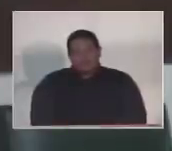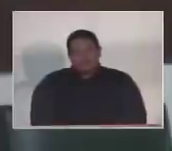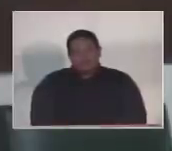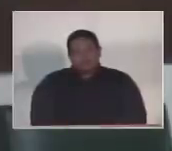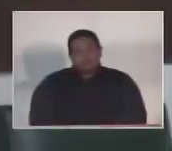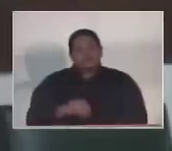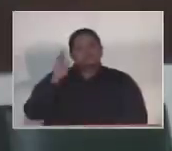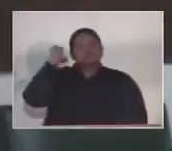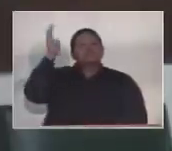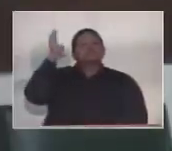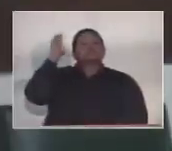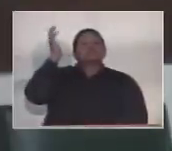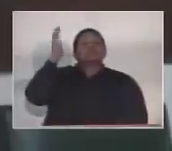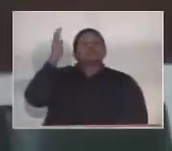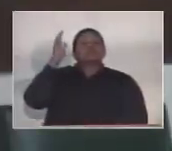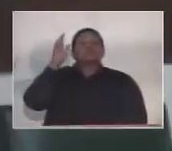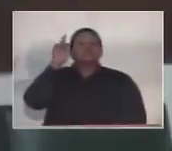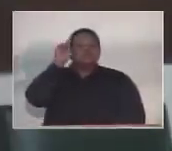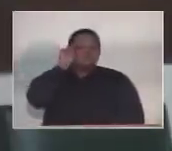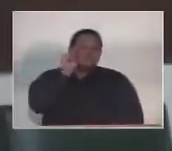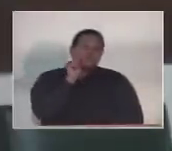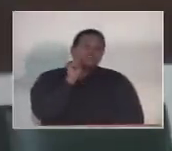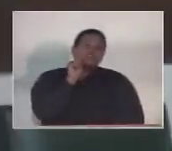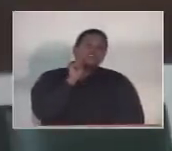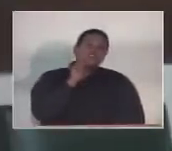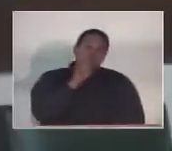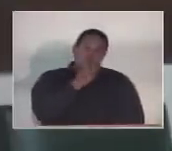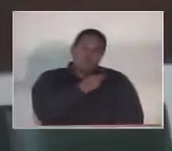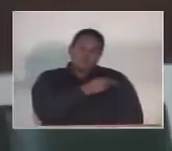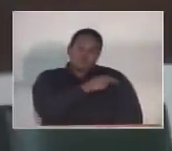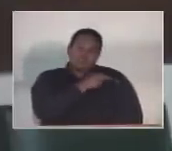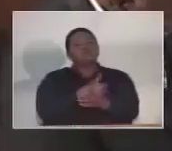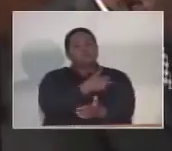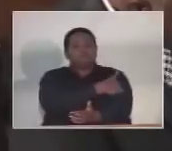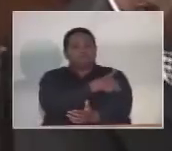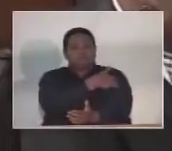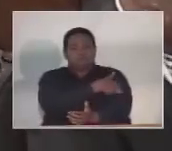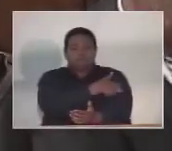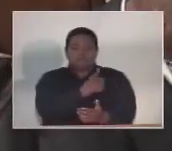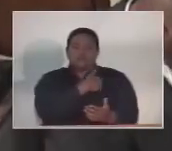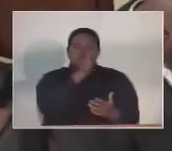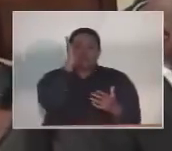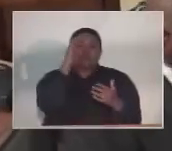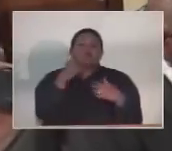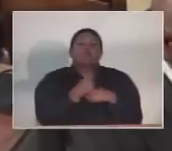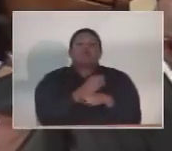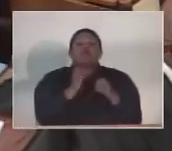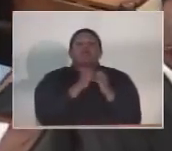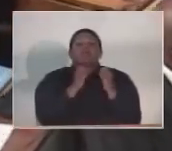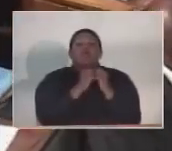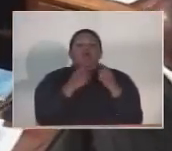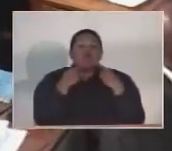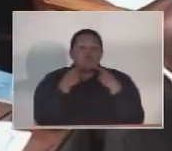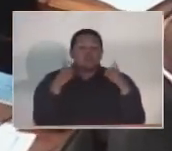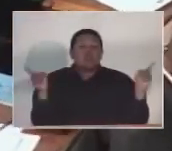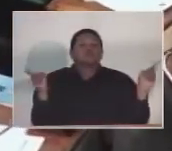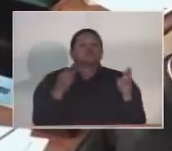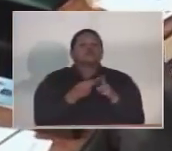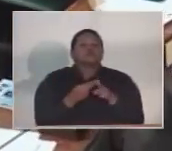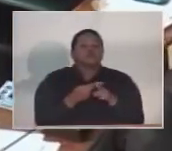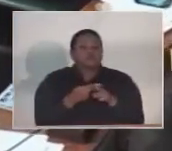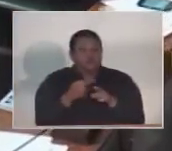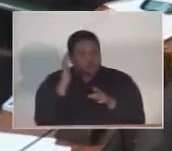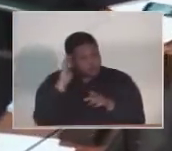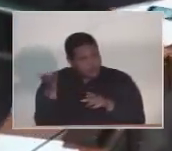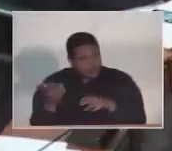Minister Dr. Fenton Ferguson says this is being achieved through collaboration with the American Dental Examination Body, ADEX, and the Northeast